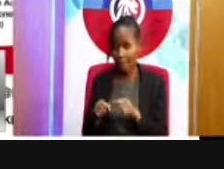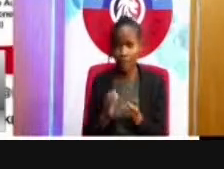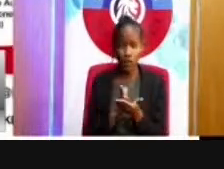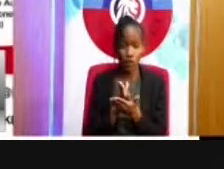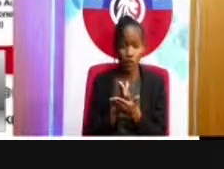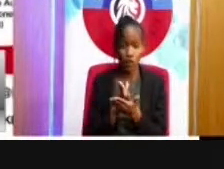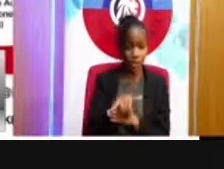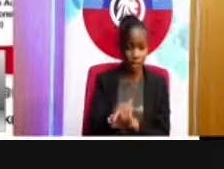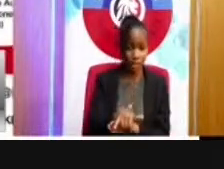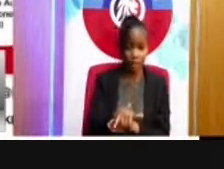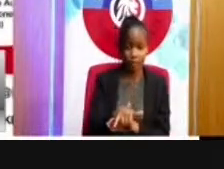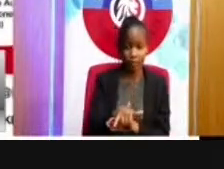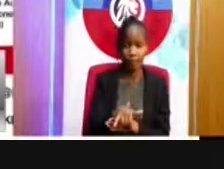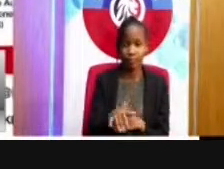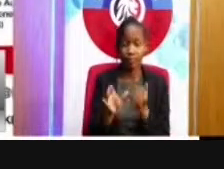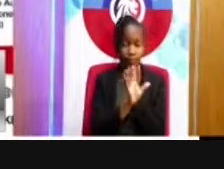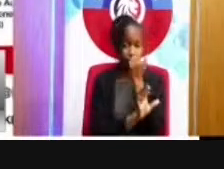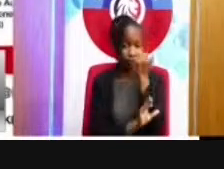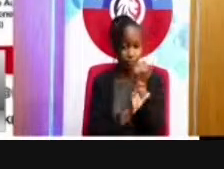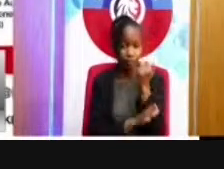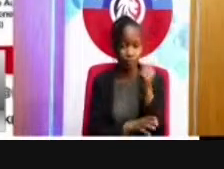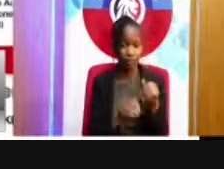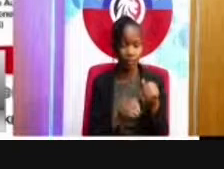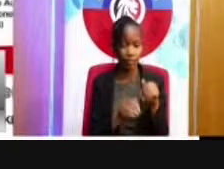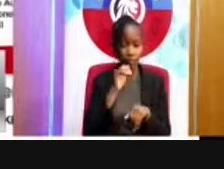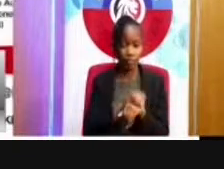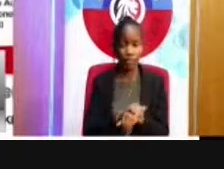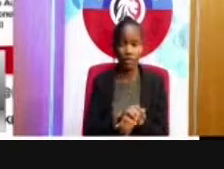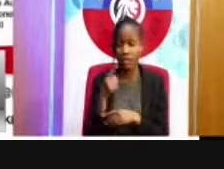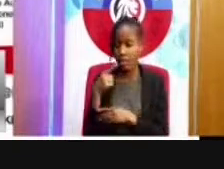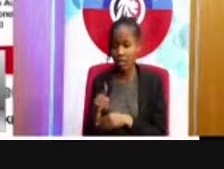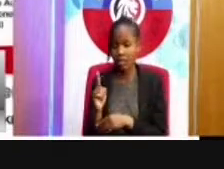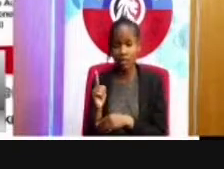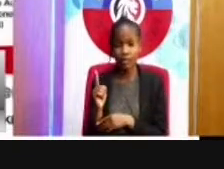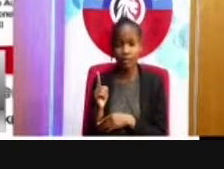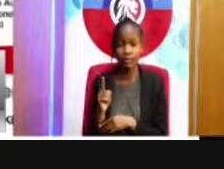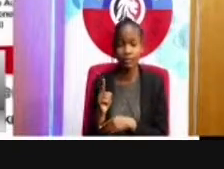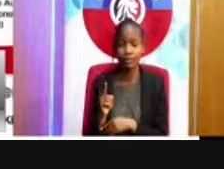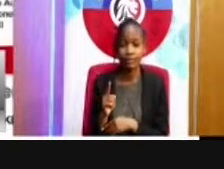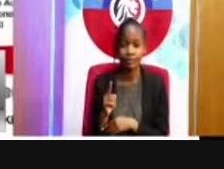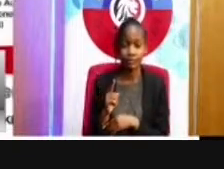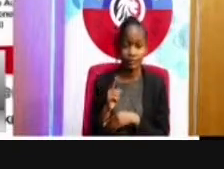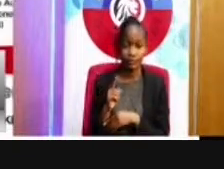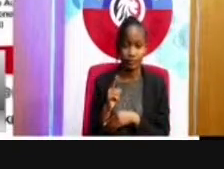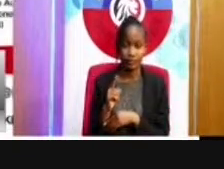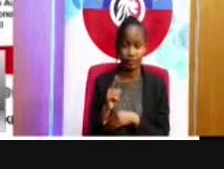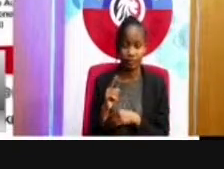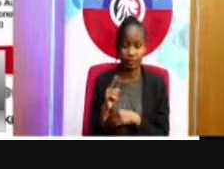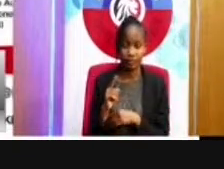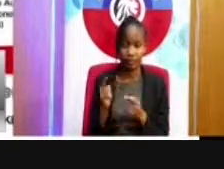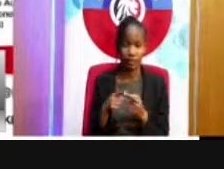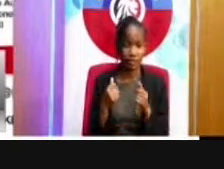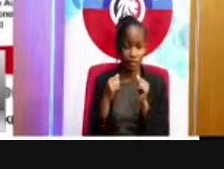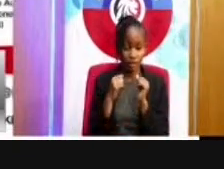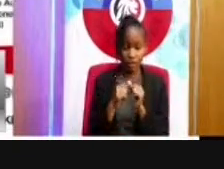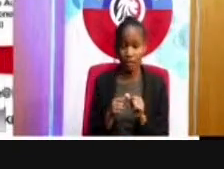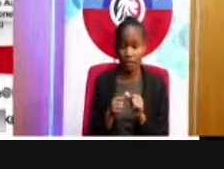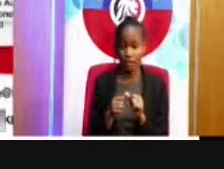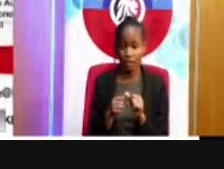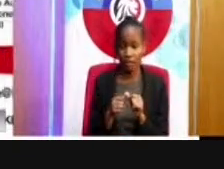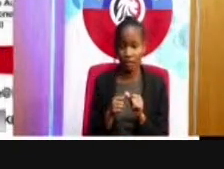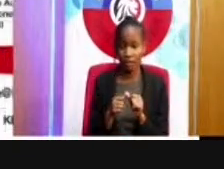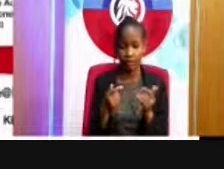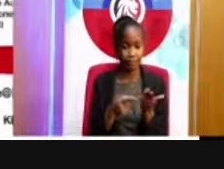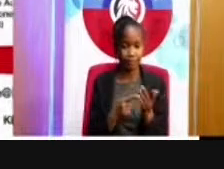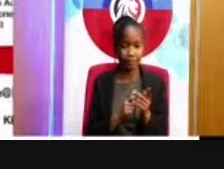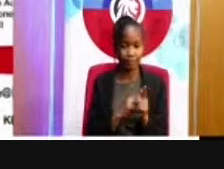the country receives the right kind of revenue to run its activities. So it's really a